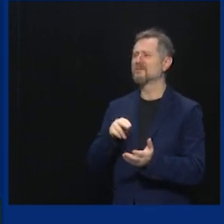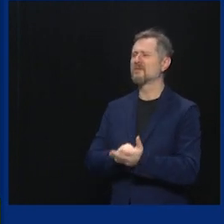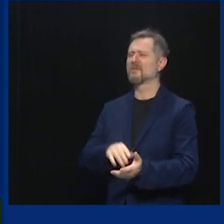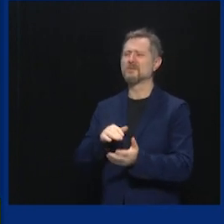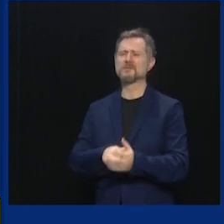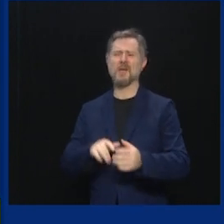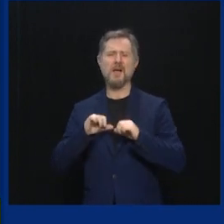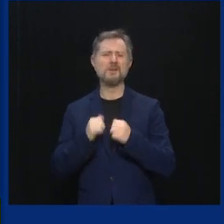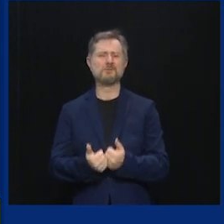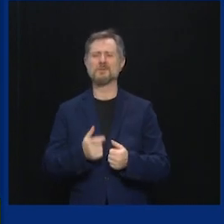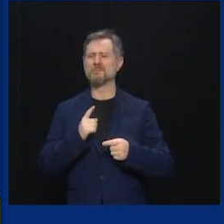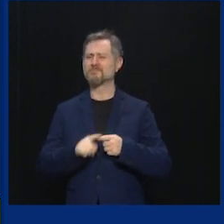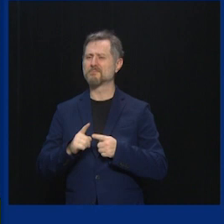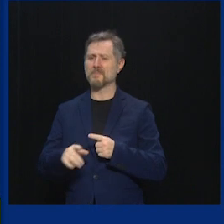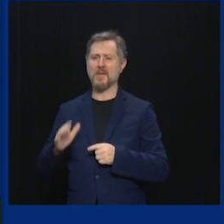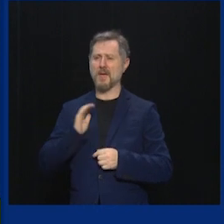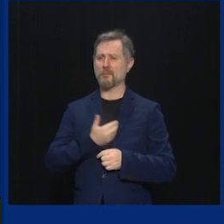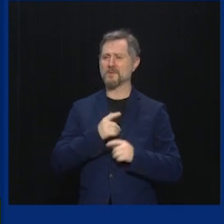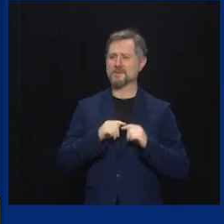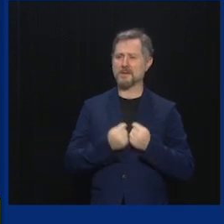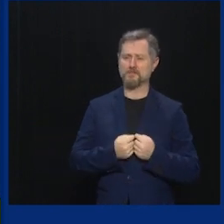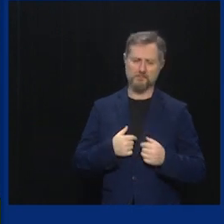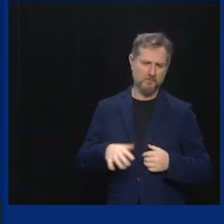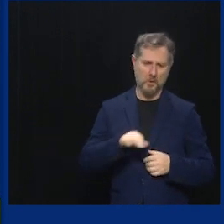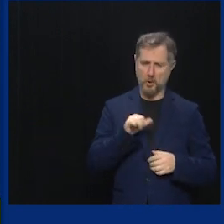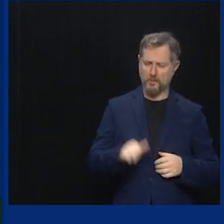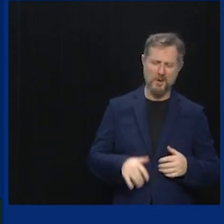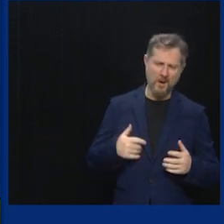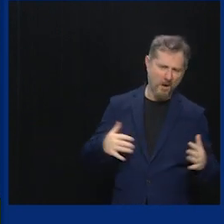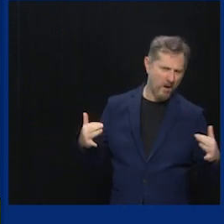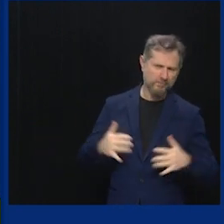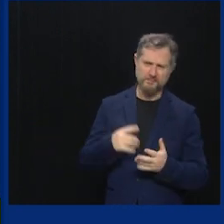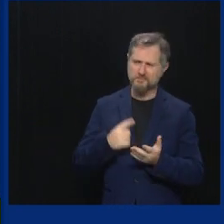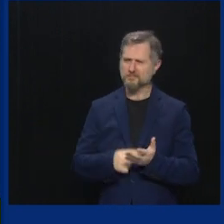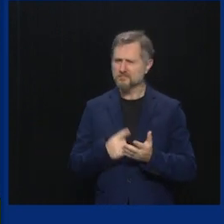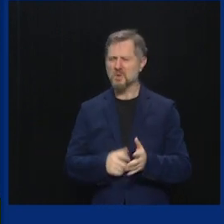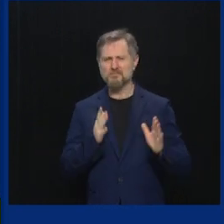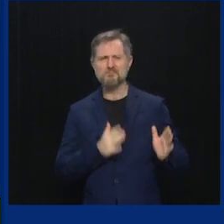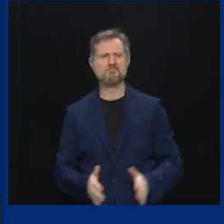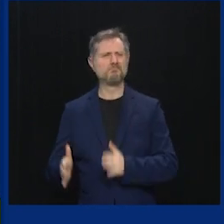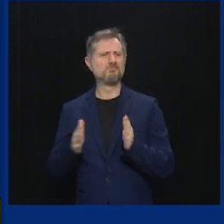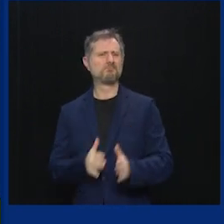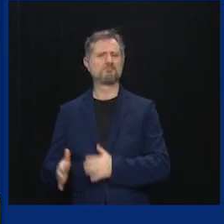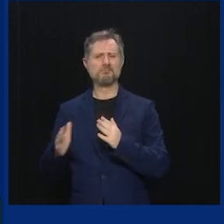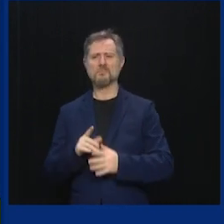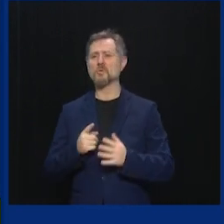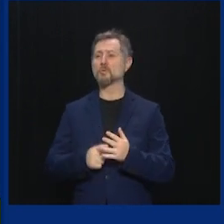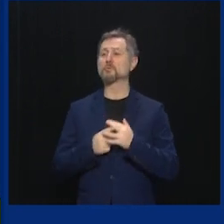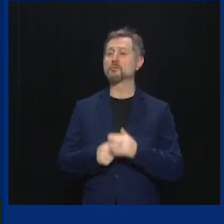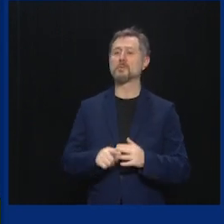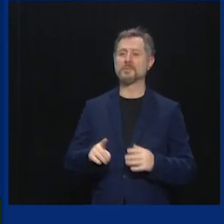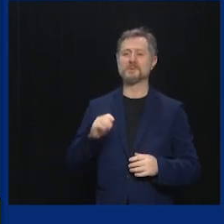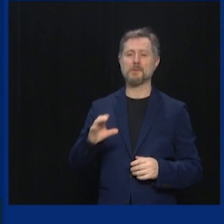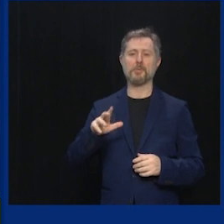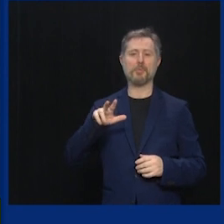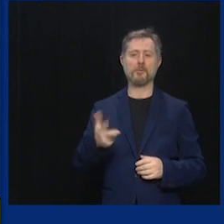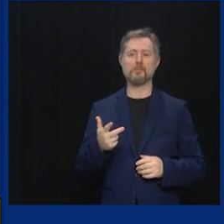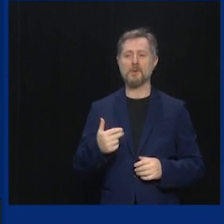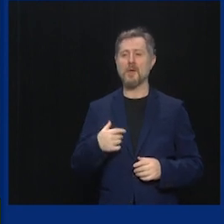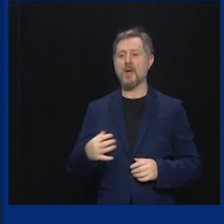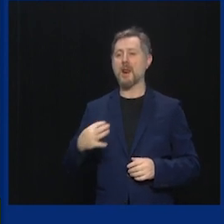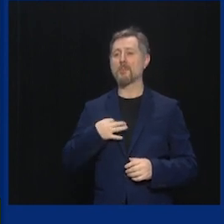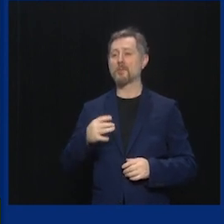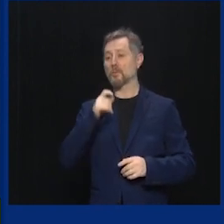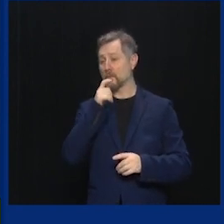agencies with our health team here in Albany and in New York City. So beginning on December 3rd, elective procedures at these